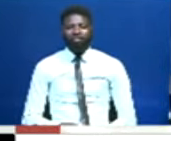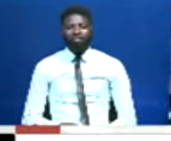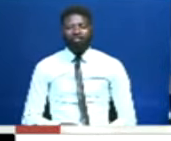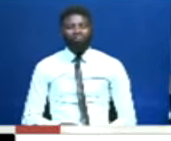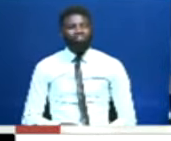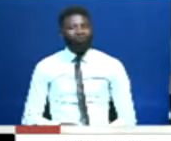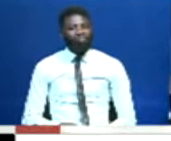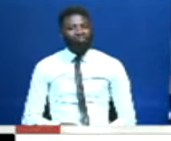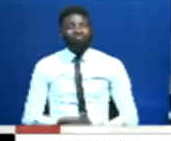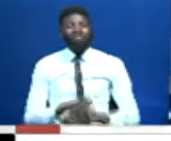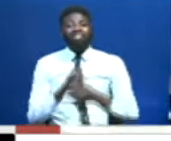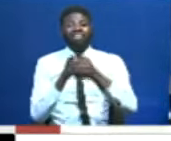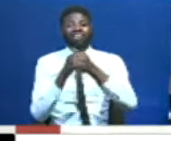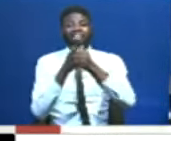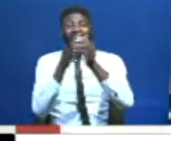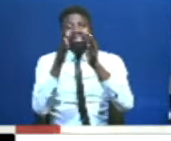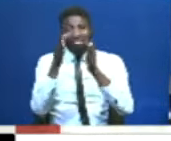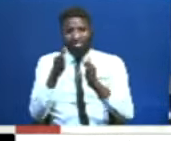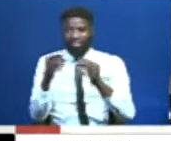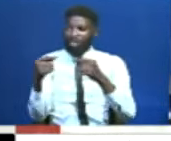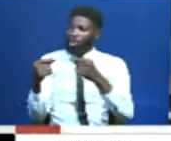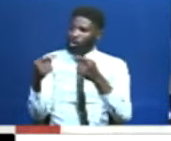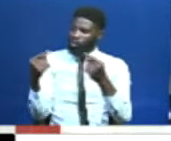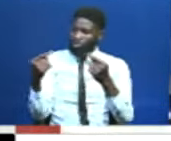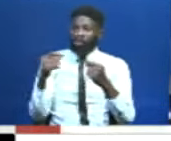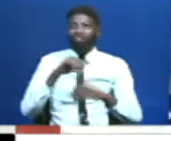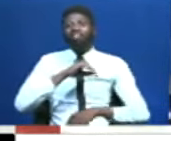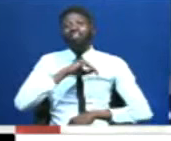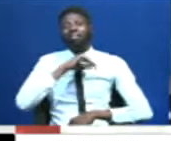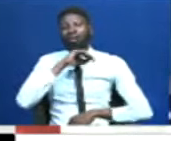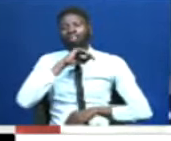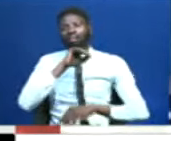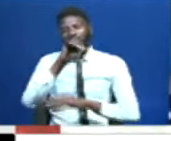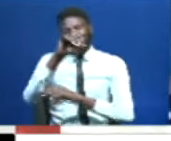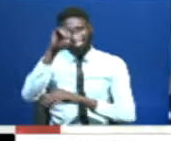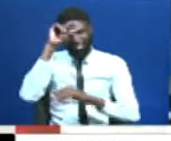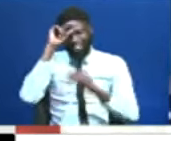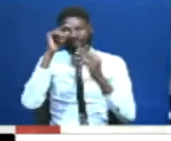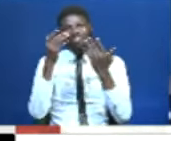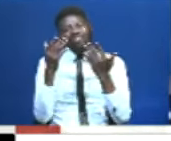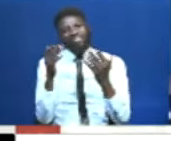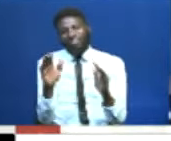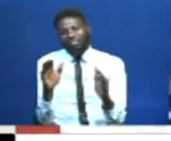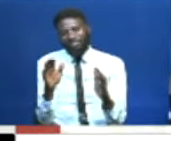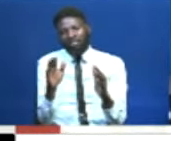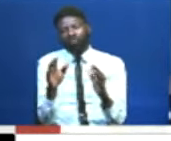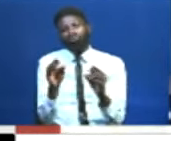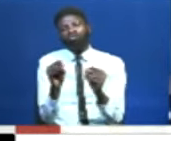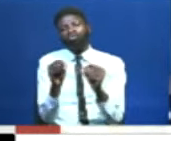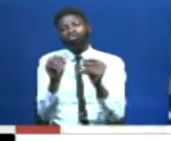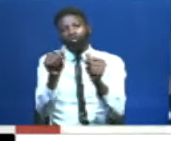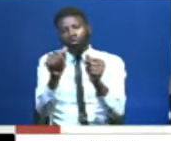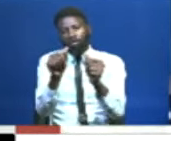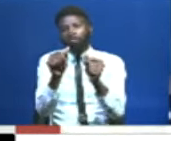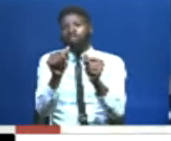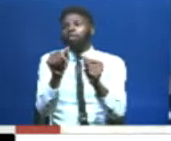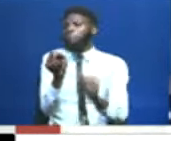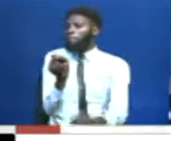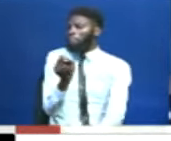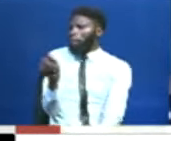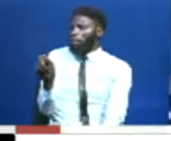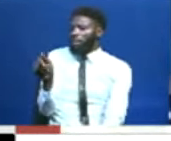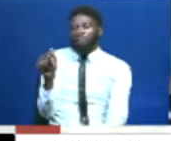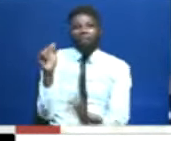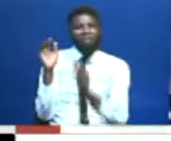Na kiongozi wa upinzani Raila Odinga ametoa wito kwa serikali kukamilisha ulipaji fidia kwa mashujaa wa Mau Mau.